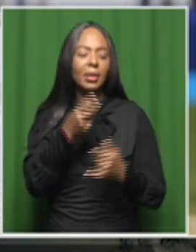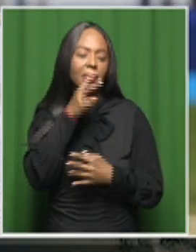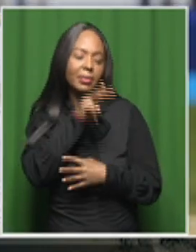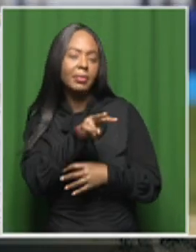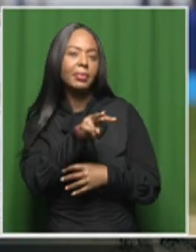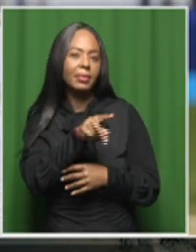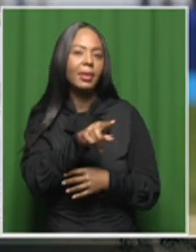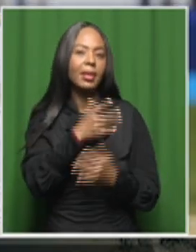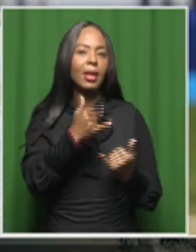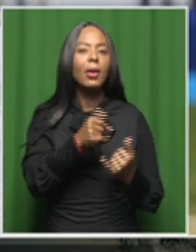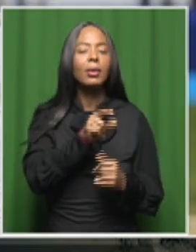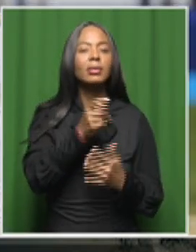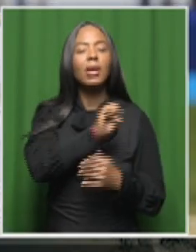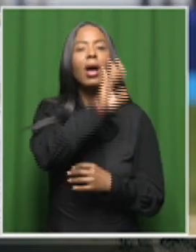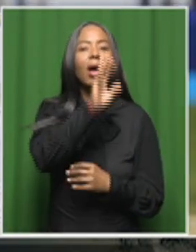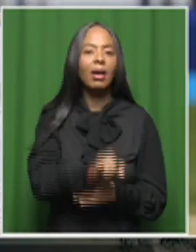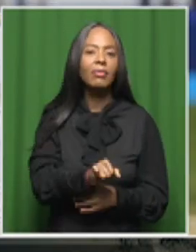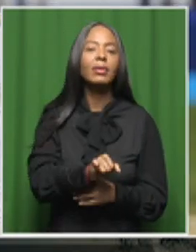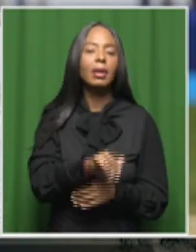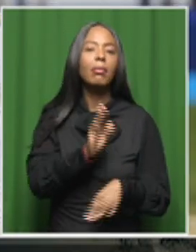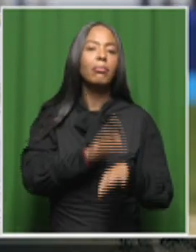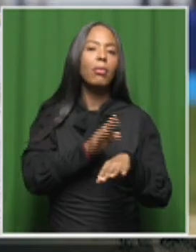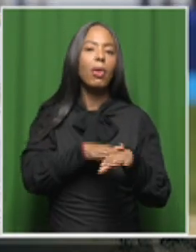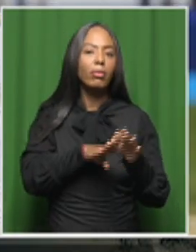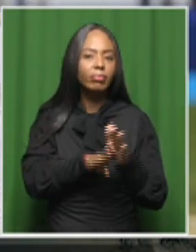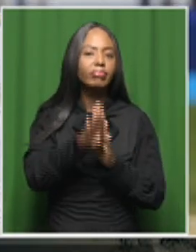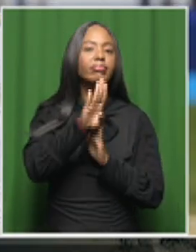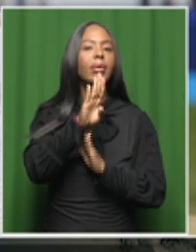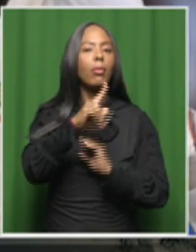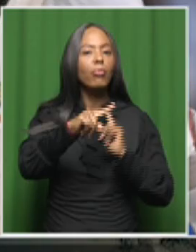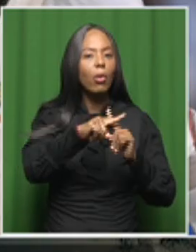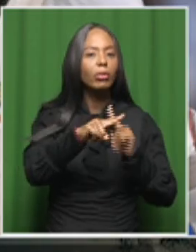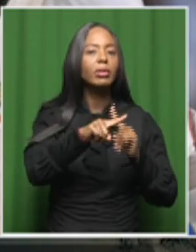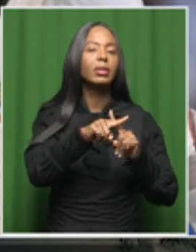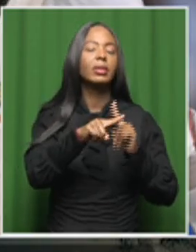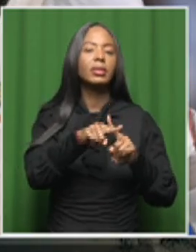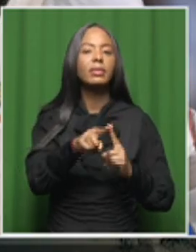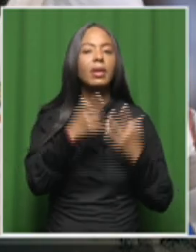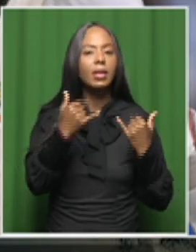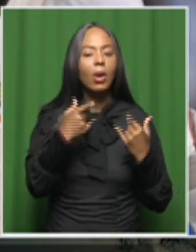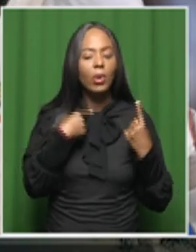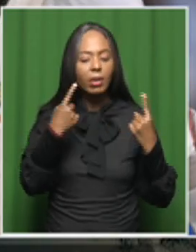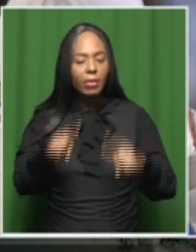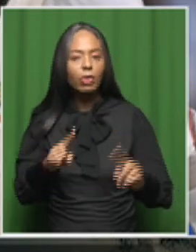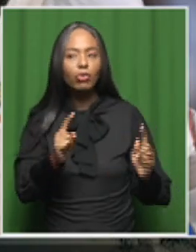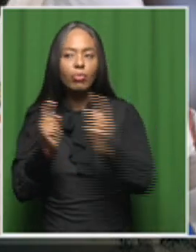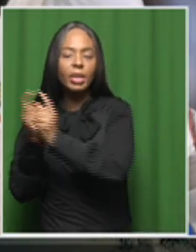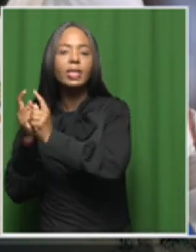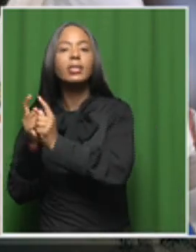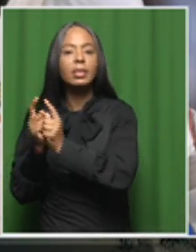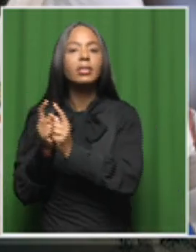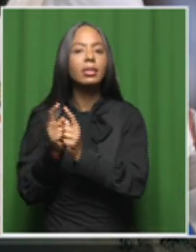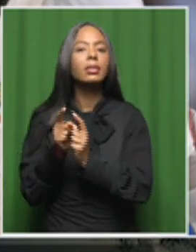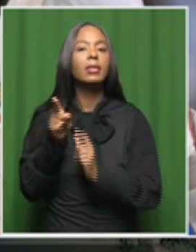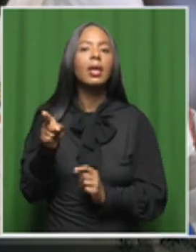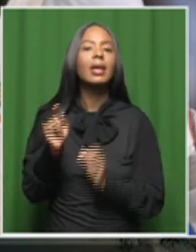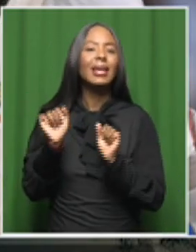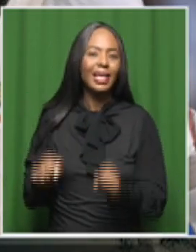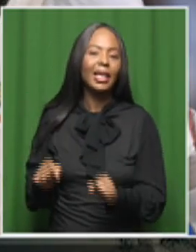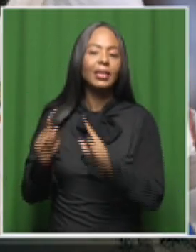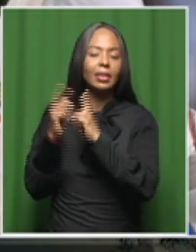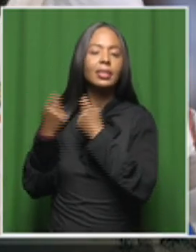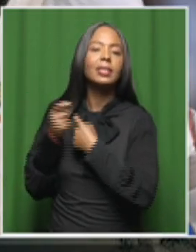playing, I do feel South Africa will have to take that mental step in saying to the Australians, we're here to meet you and we're here to play. So, yeah,